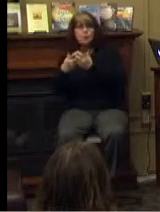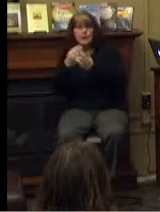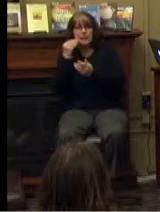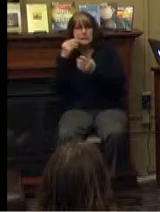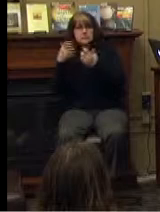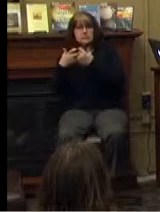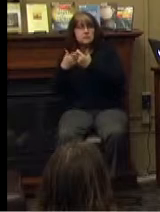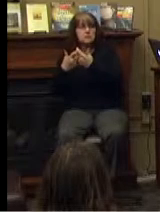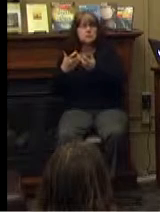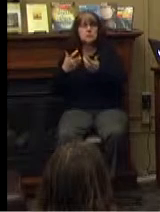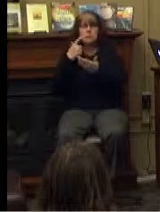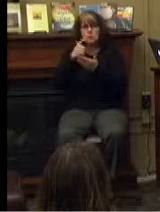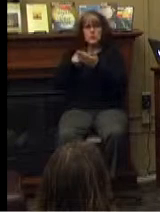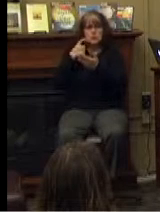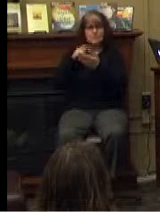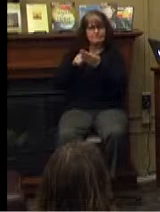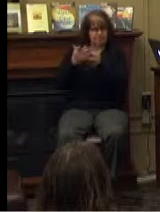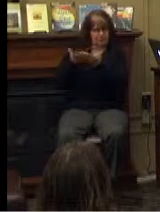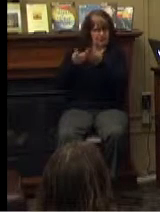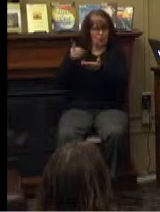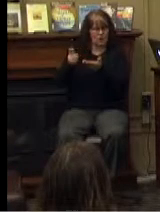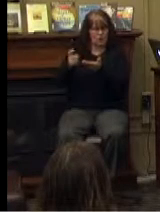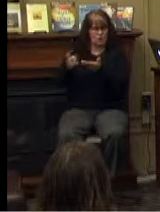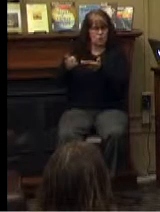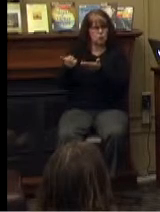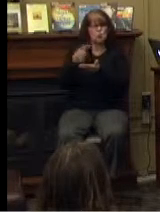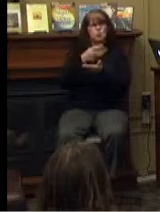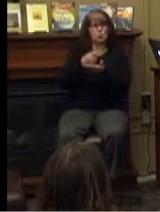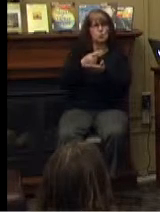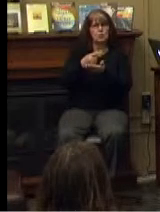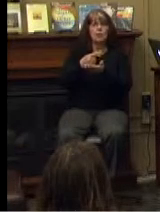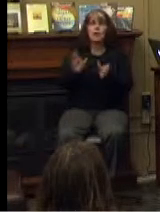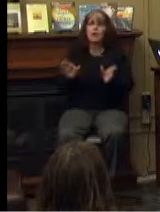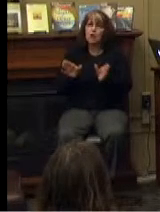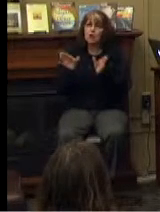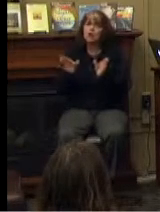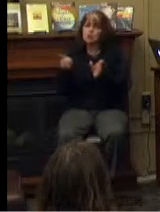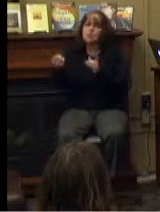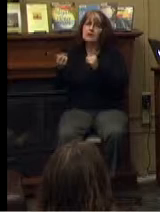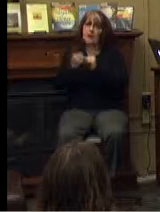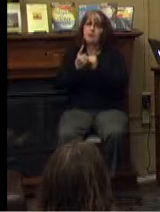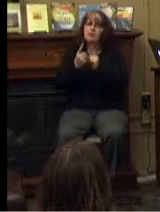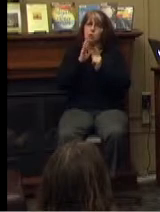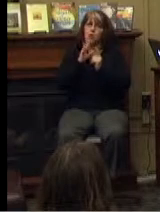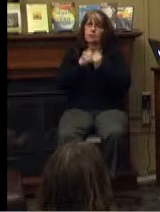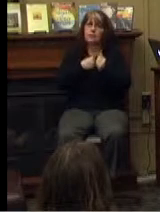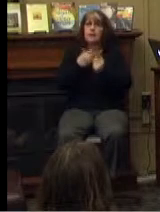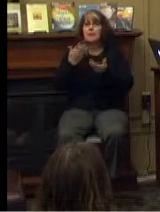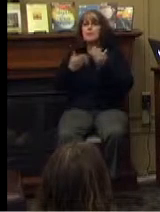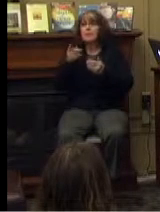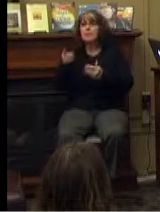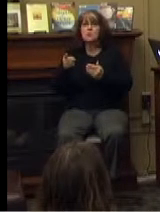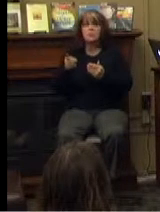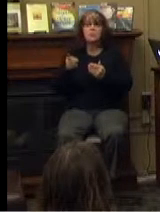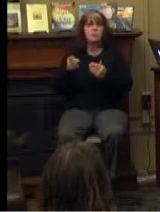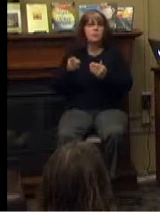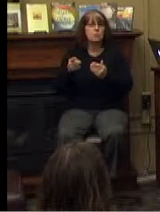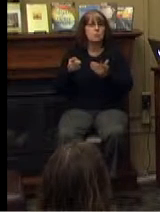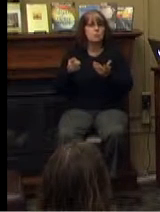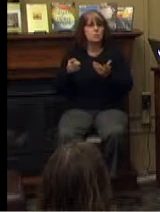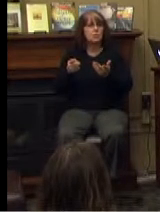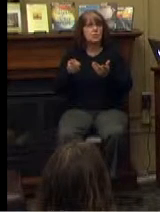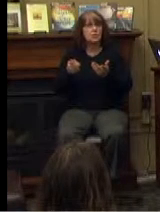that you think, maybe you need to see somebody to encourage that person to come and talk to them. Maybe it is that you're leaving a brochure, or